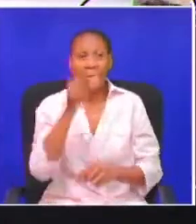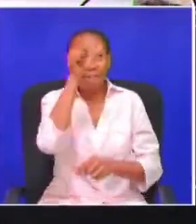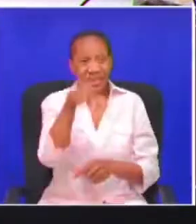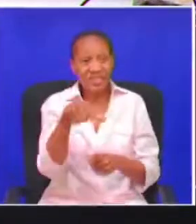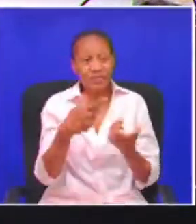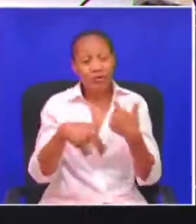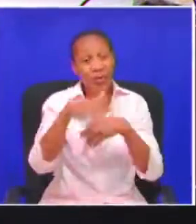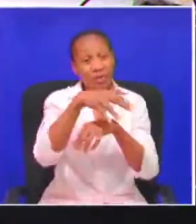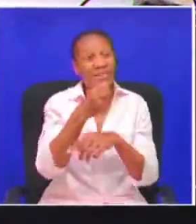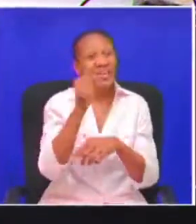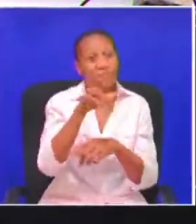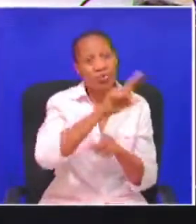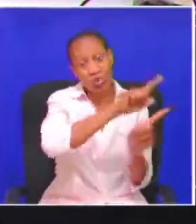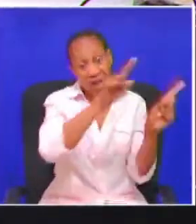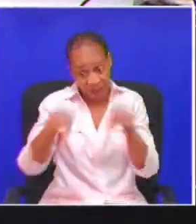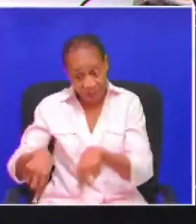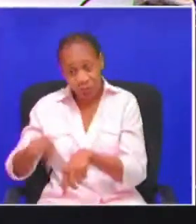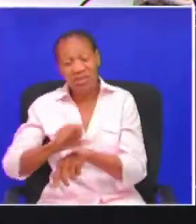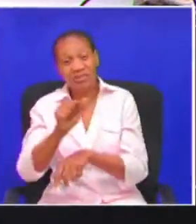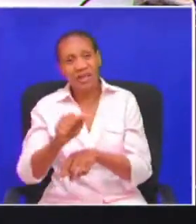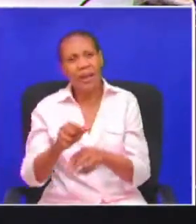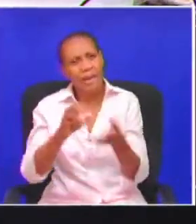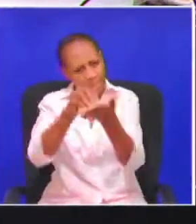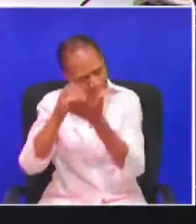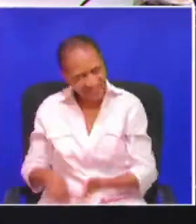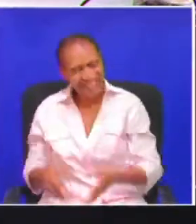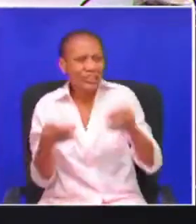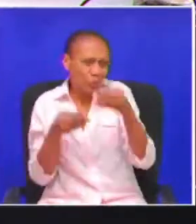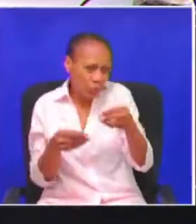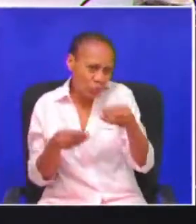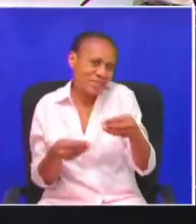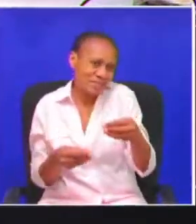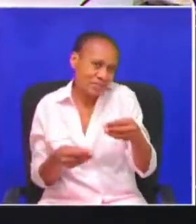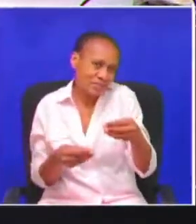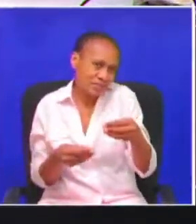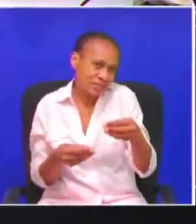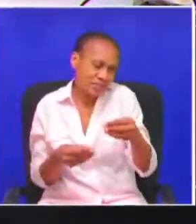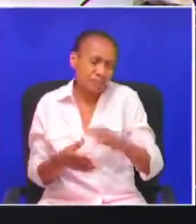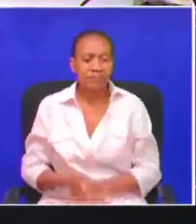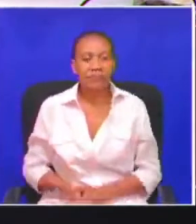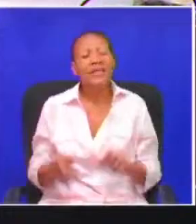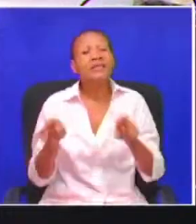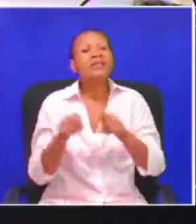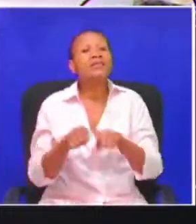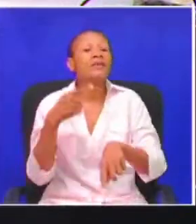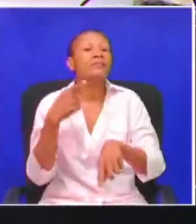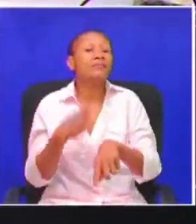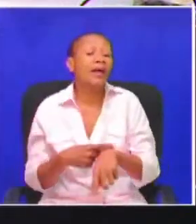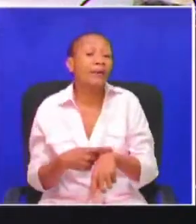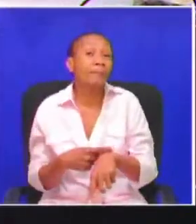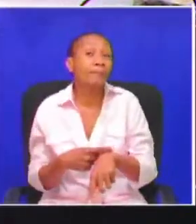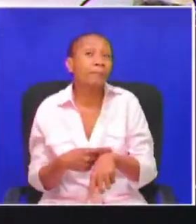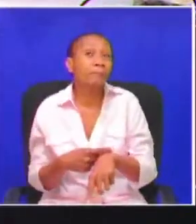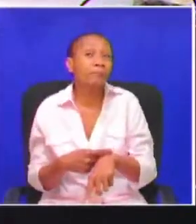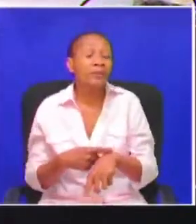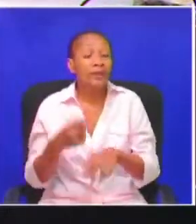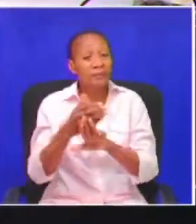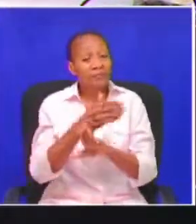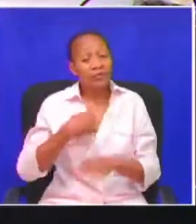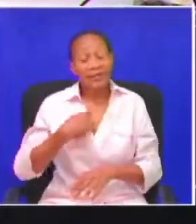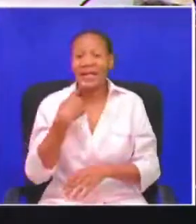be properly documented. But at the same time, through diplomatic means, as I said,